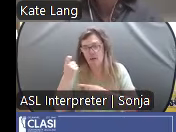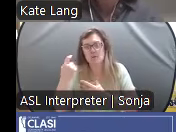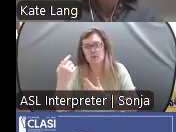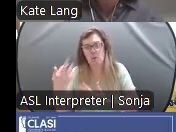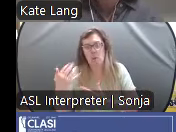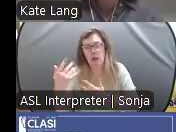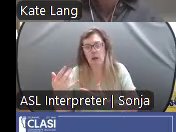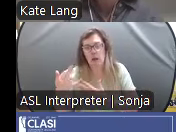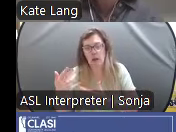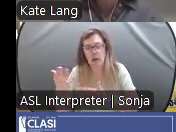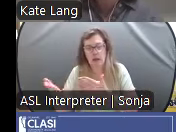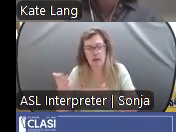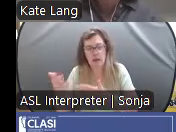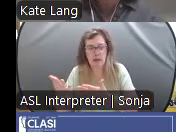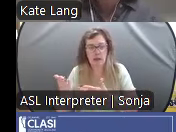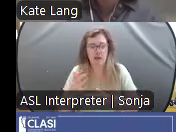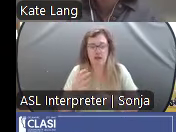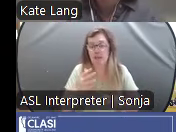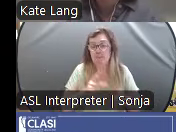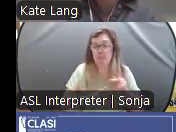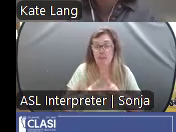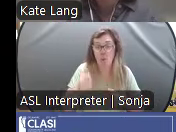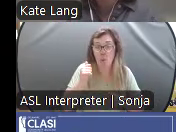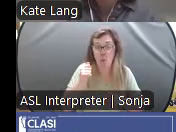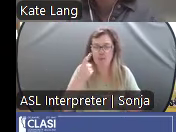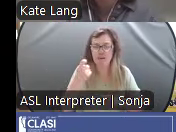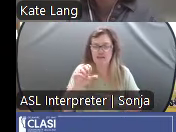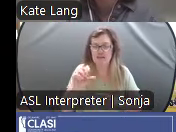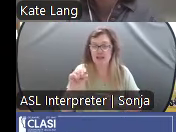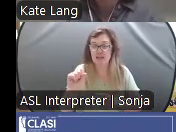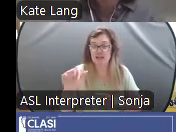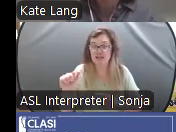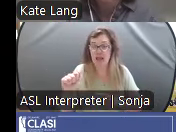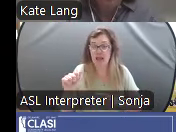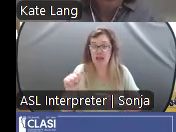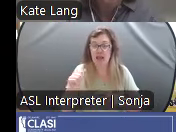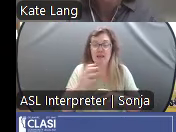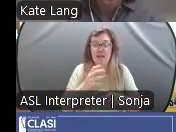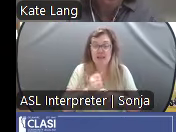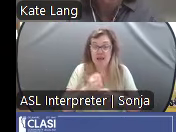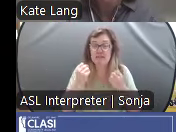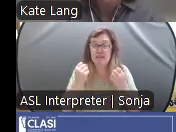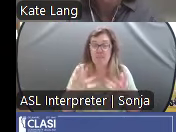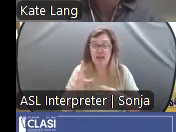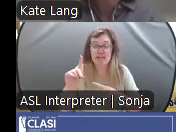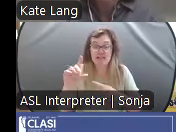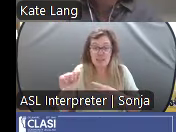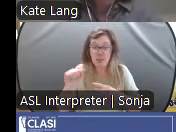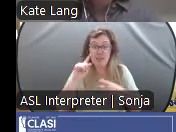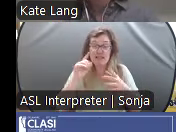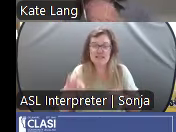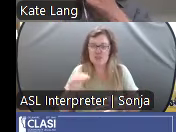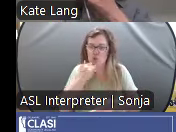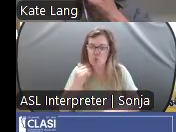perfectly blunt, because SSA gets many disability decisions wrong. It's one thing for someone to